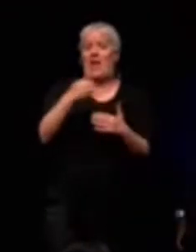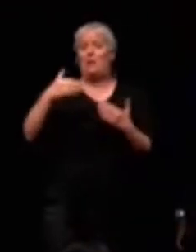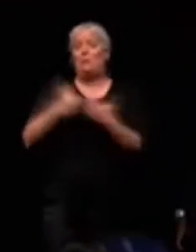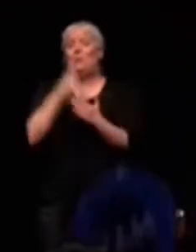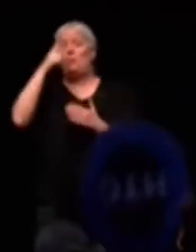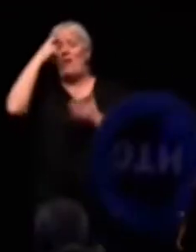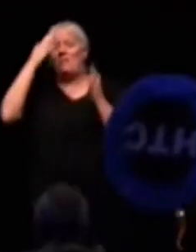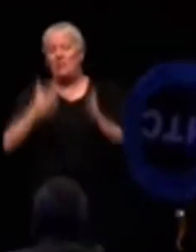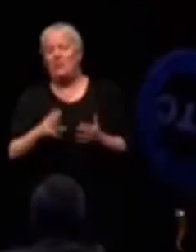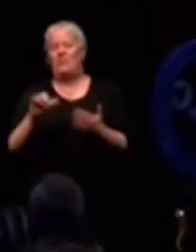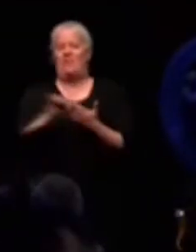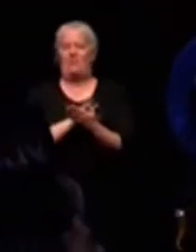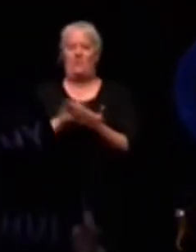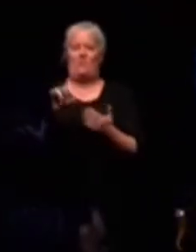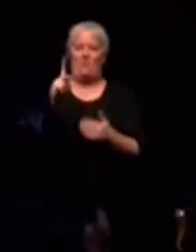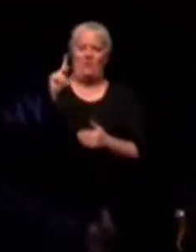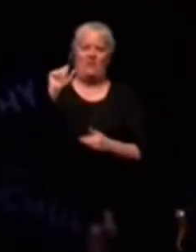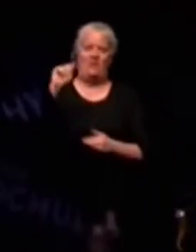Hochul.